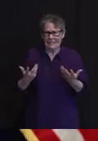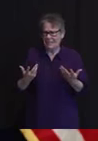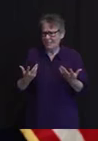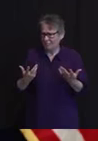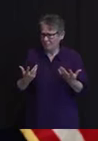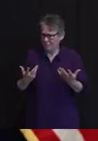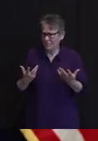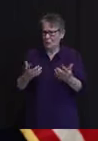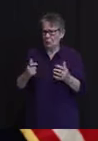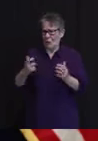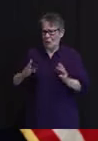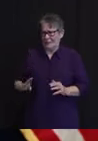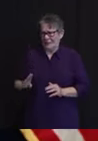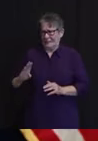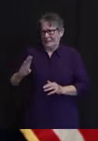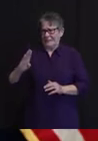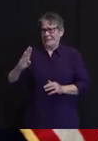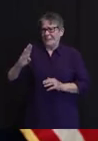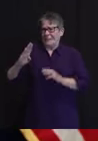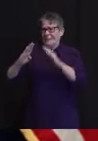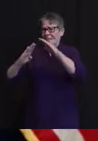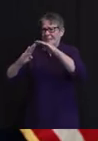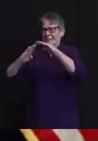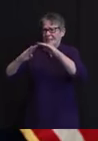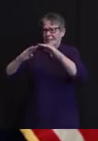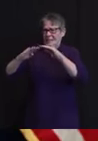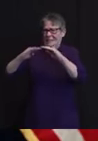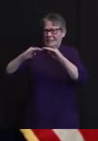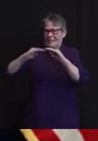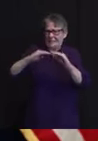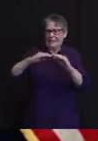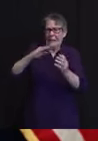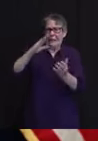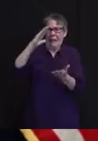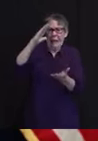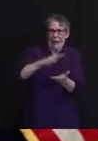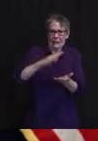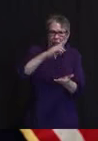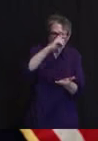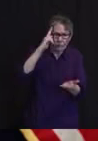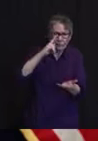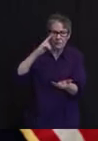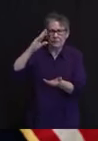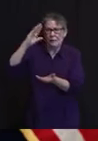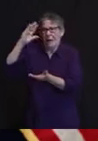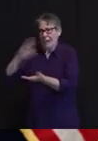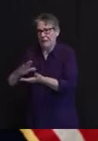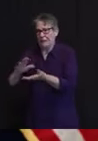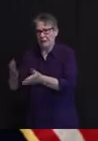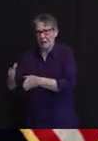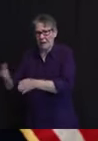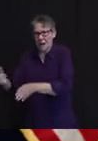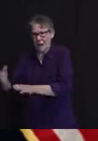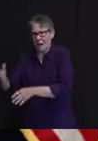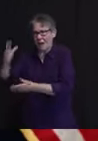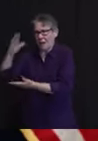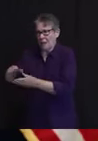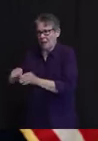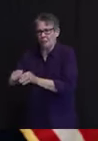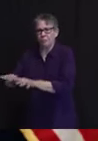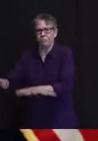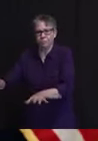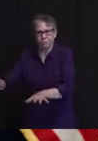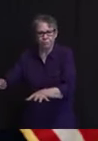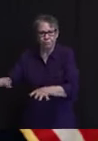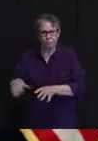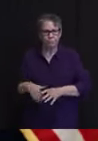hospitalizations and ultimately fatalities. And the number one thing all of us can do, and you're doing, New Jersey,